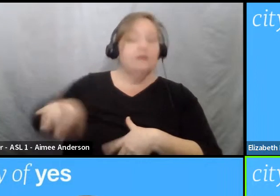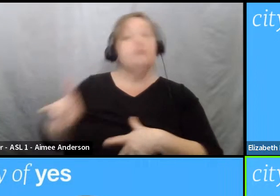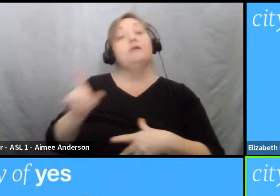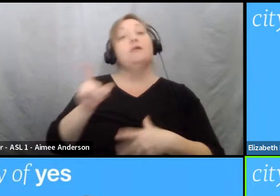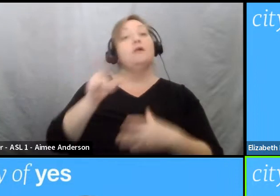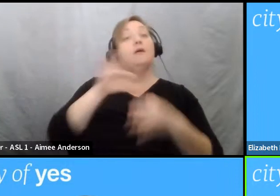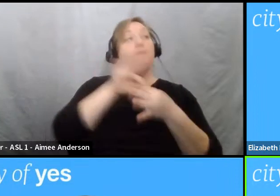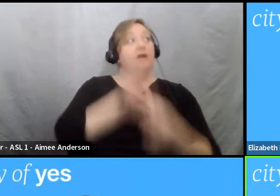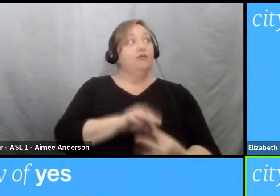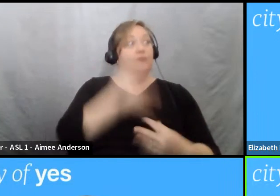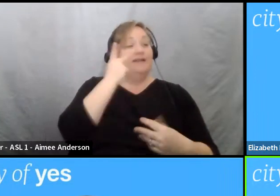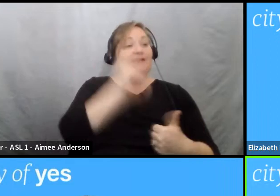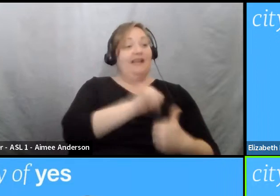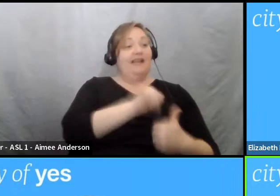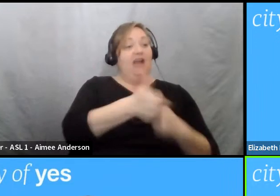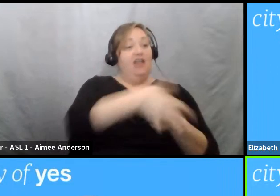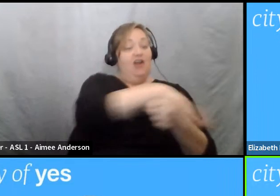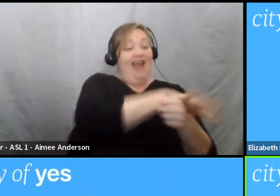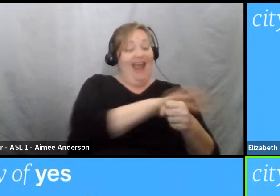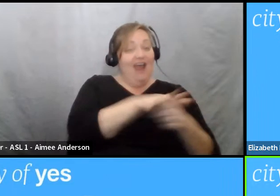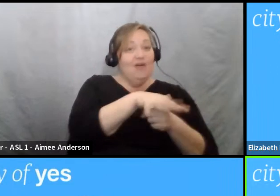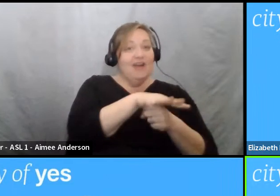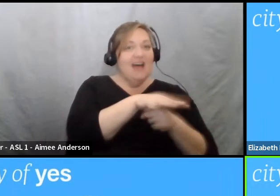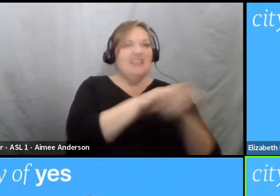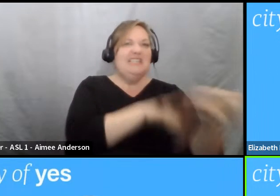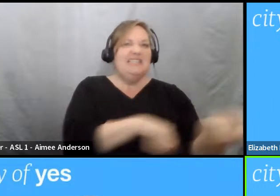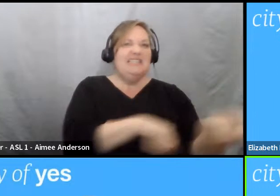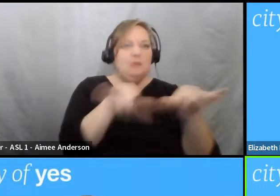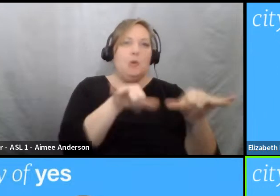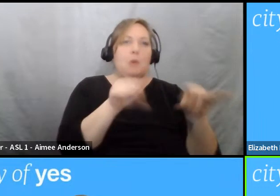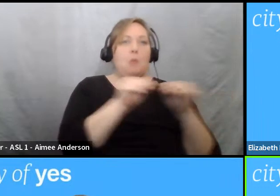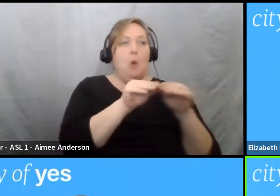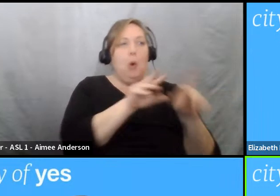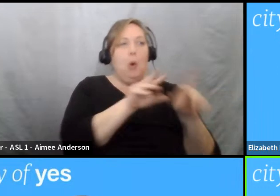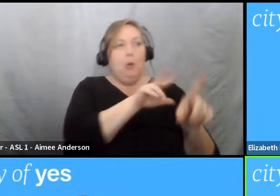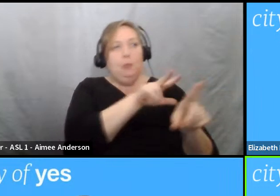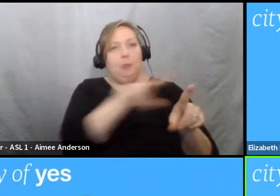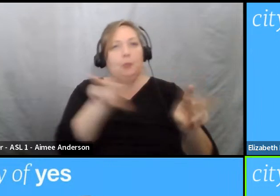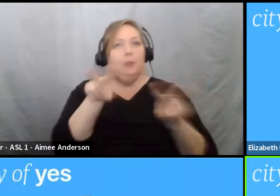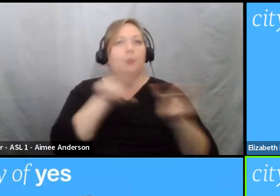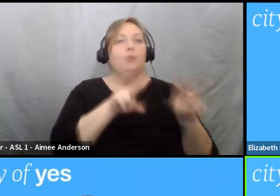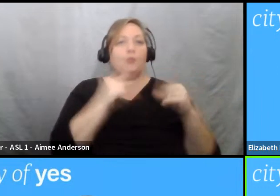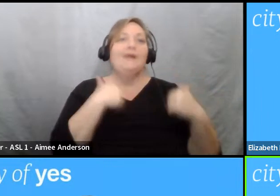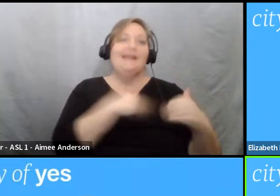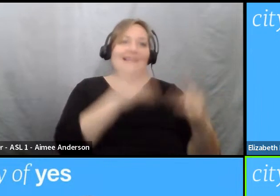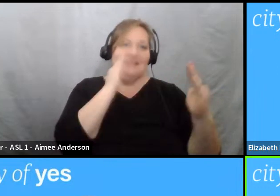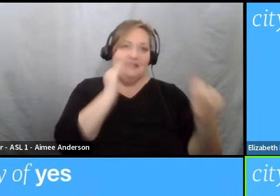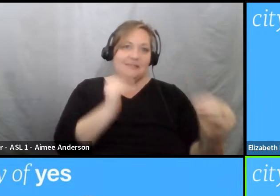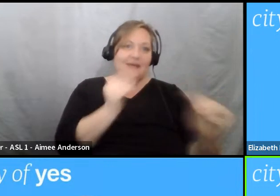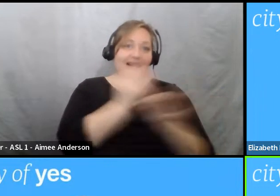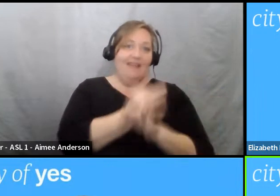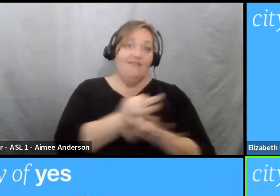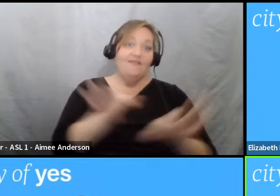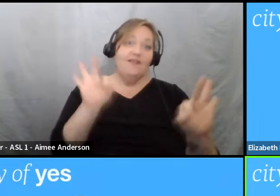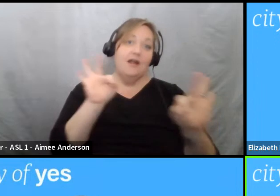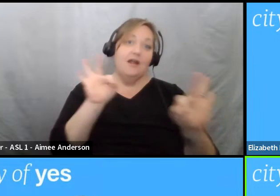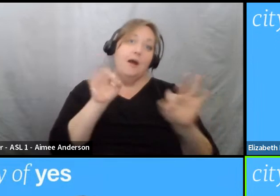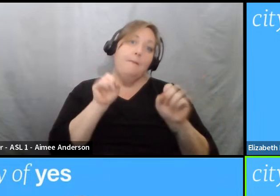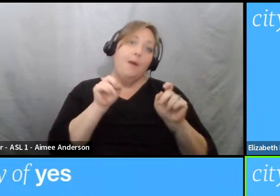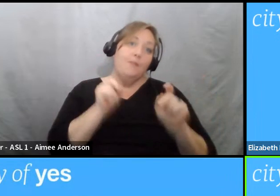seen in other jurisdictions that have done something similar, a little more everywhere, we expect that will free up